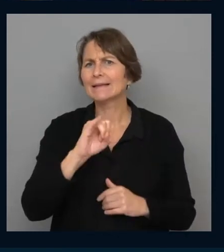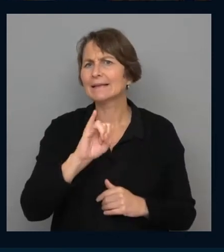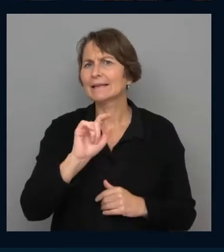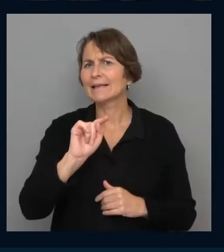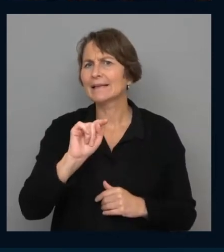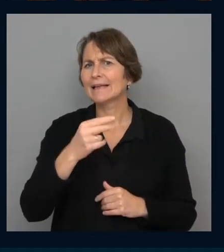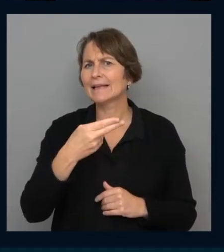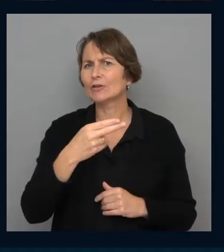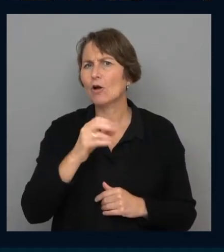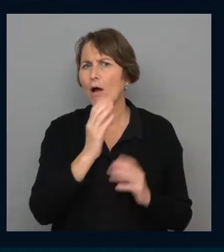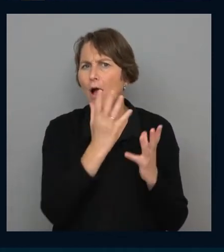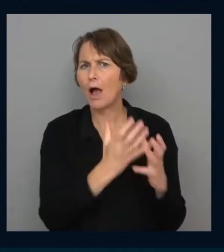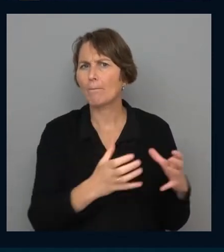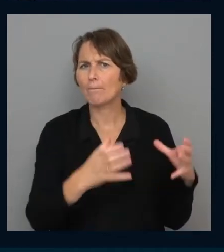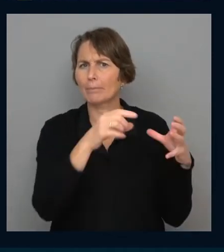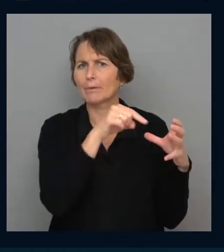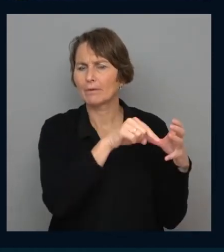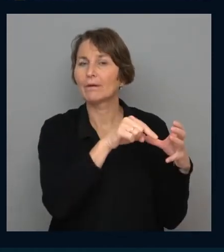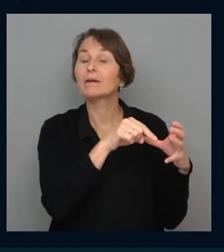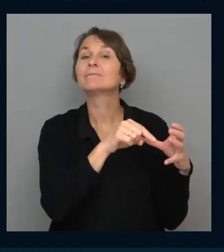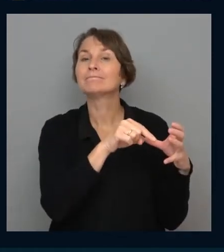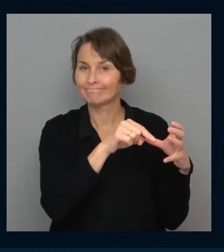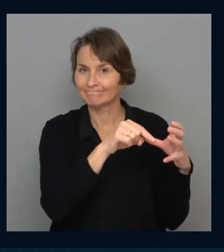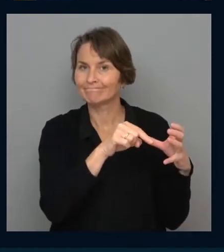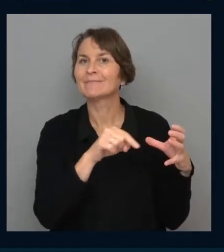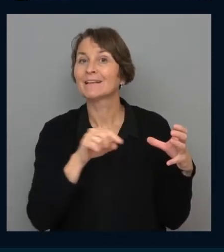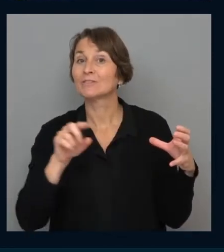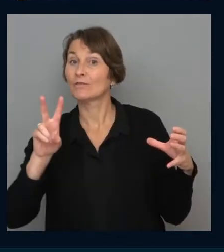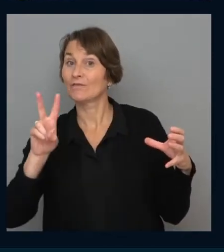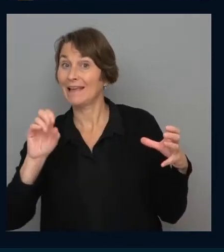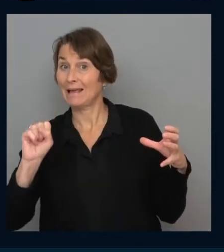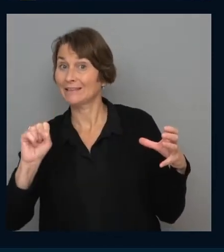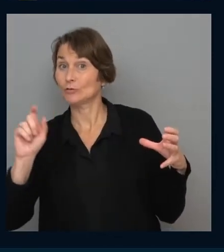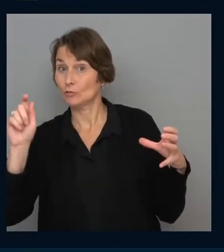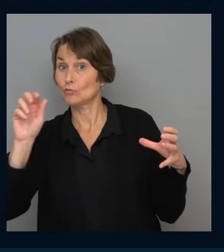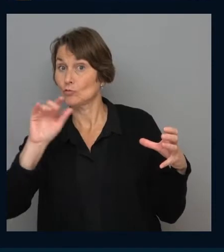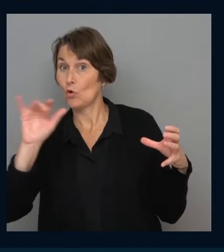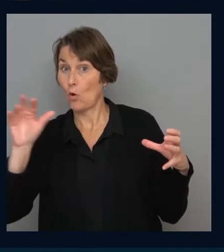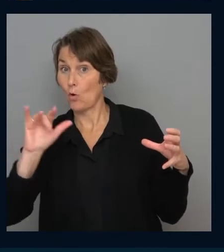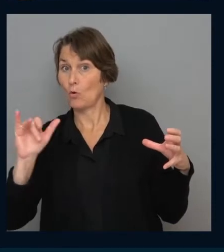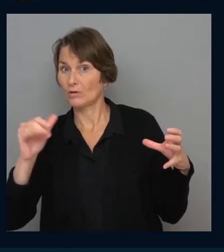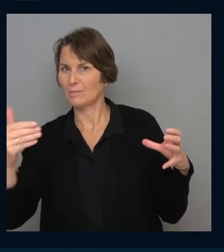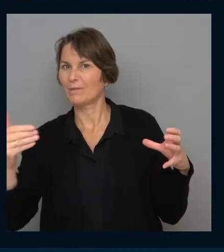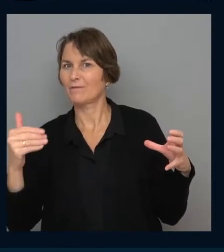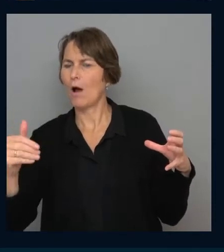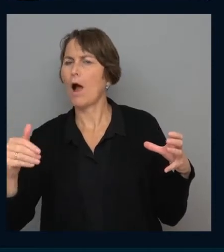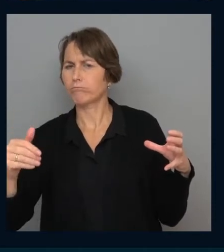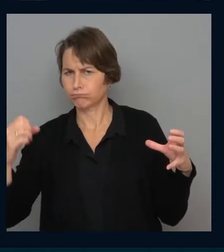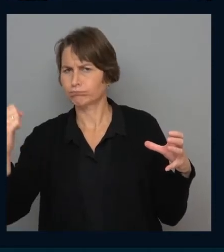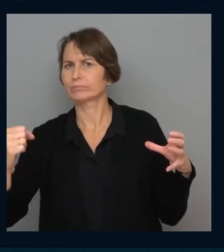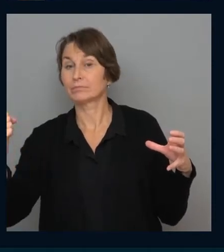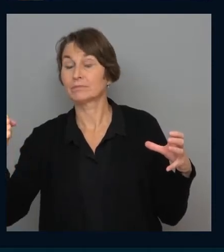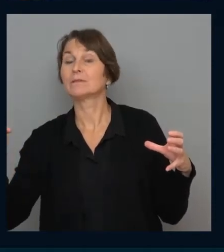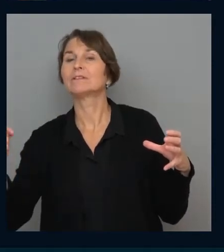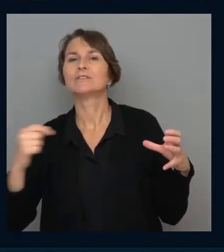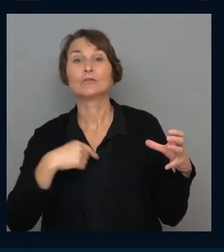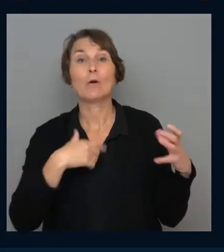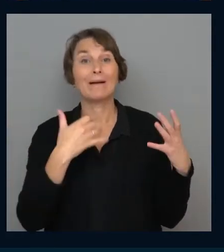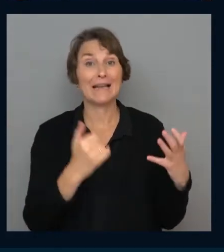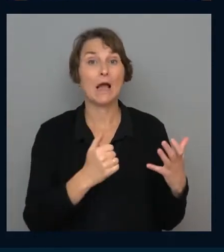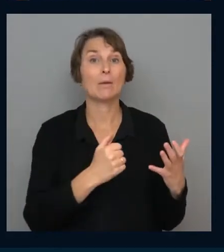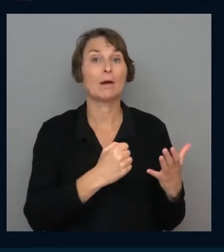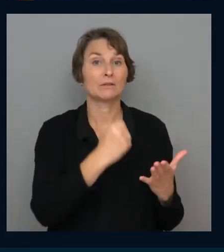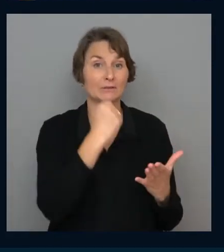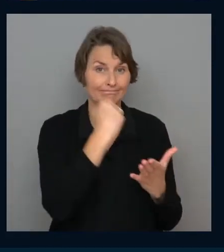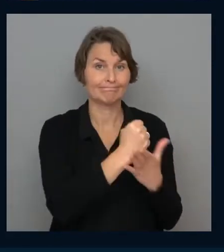I'm actually synced in from my VS Code. I've already pre-authenticated. So I need to authenticate from GitHub